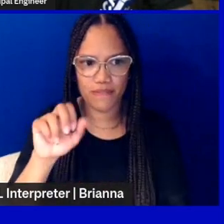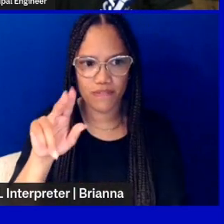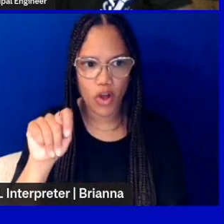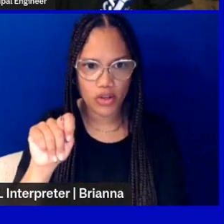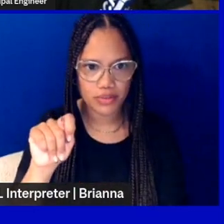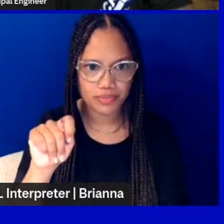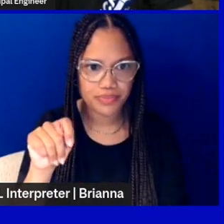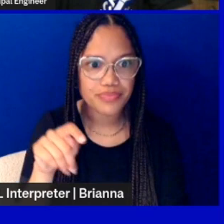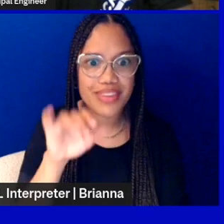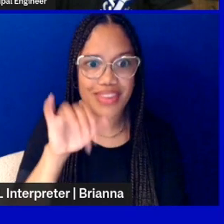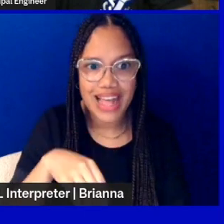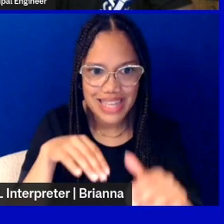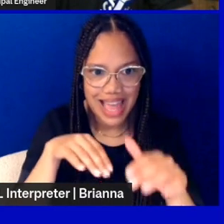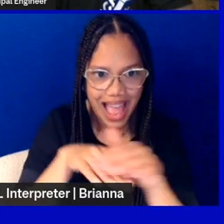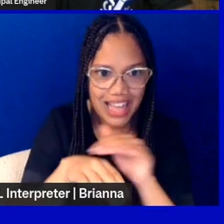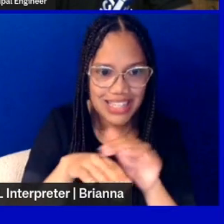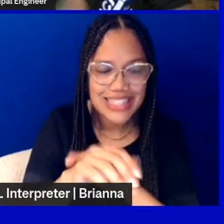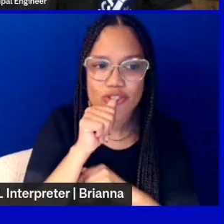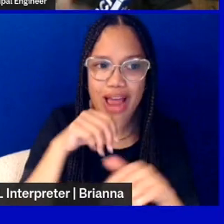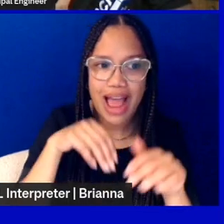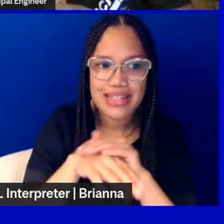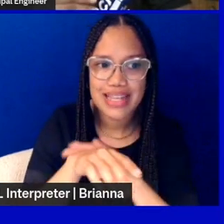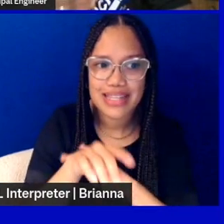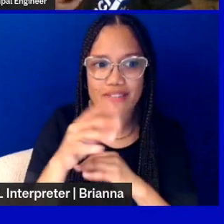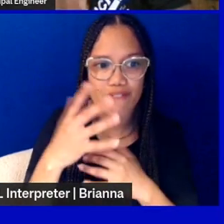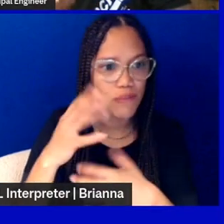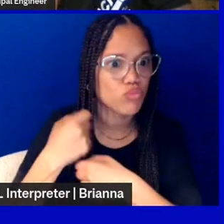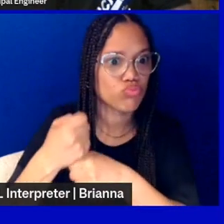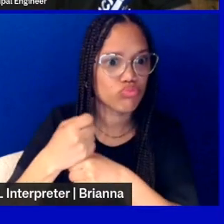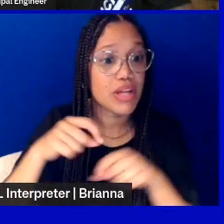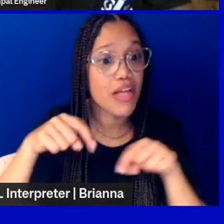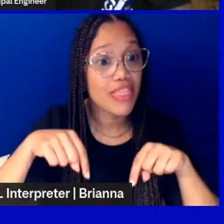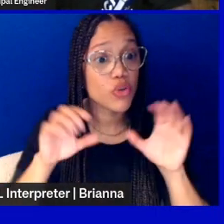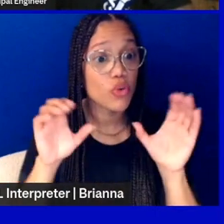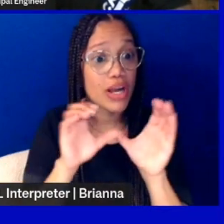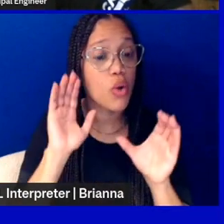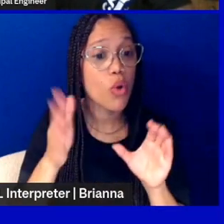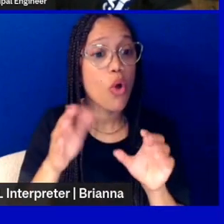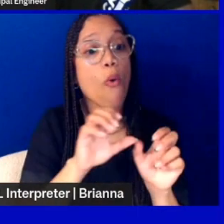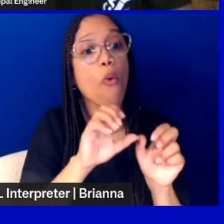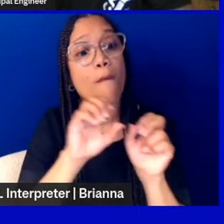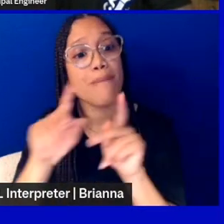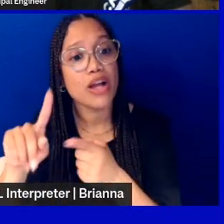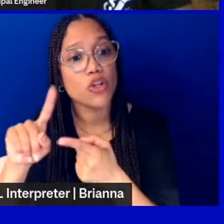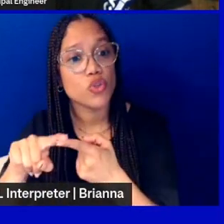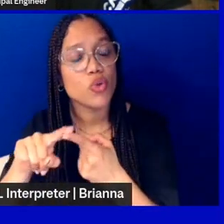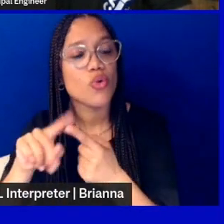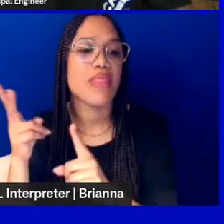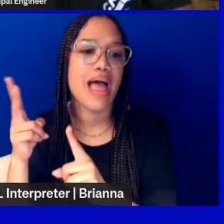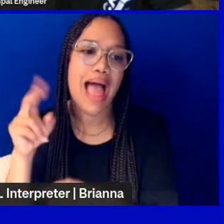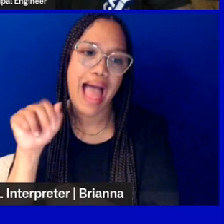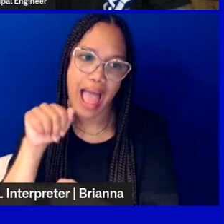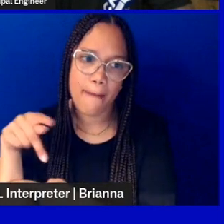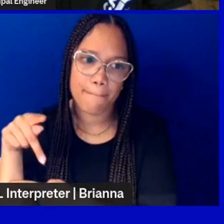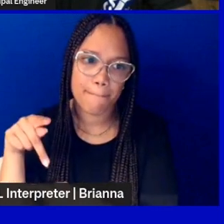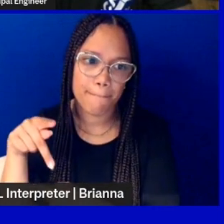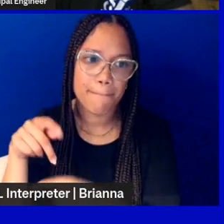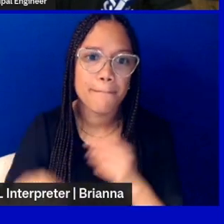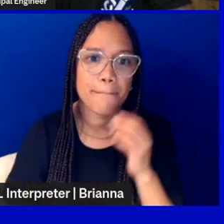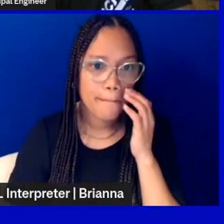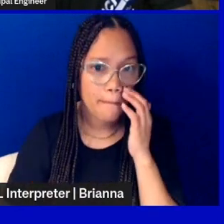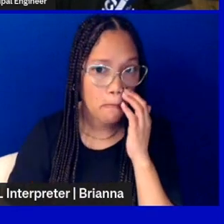credentials. This is access key and secret access key it has generated, and this credential will pass back to the application.